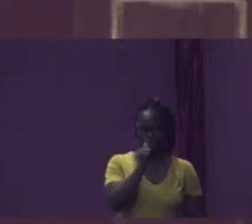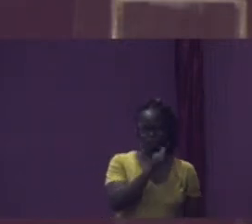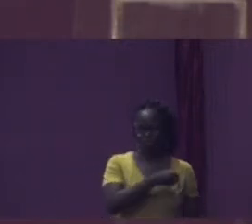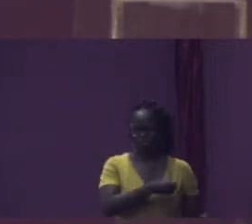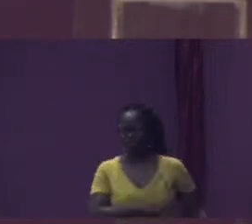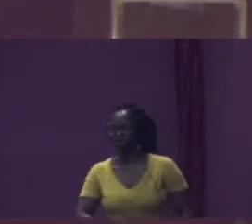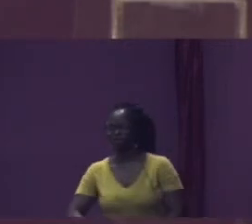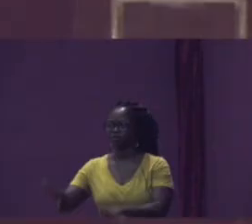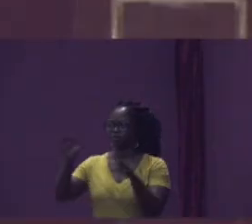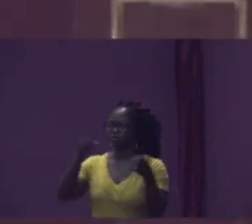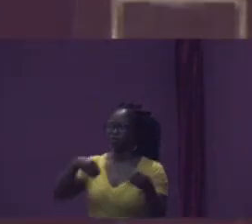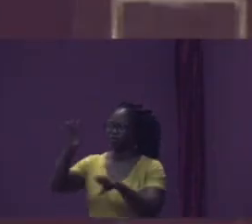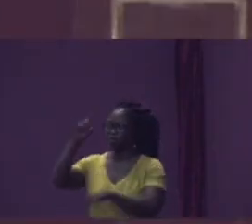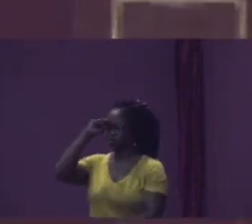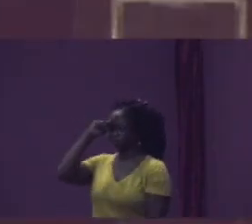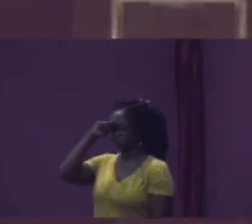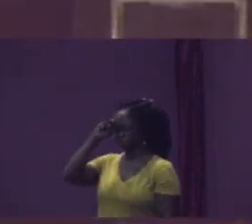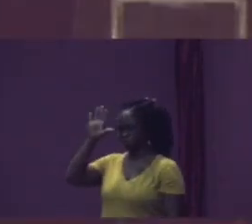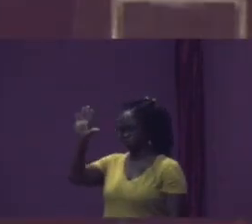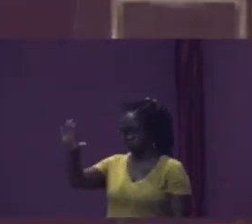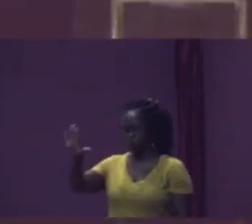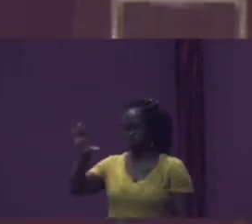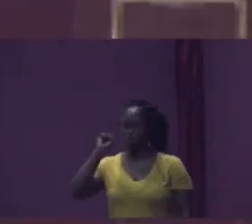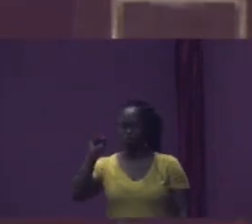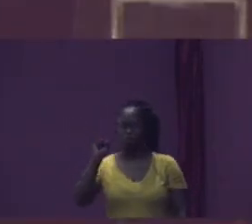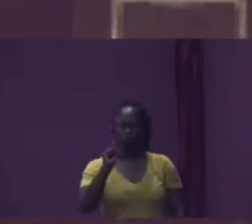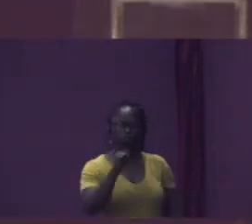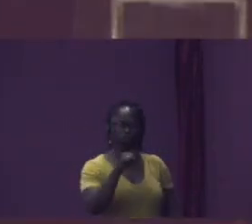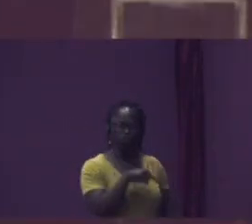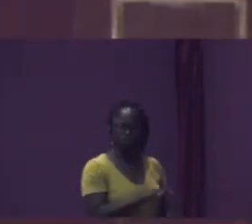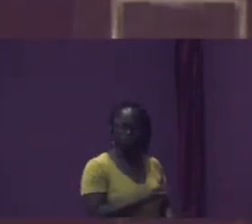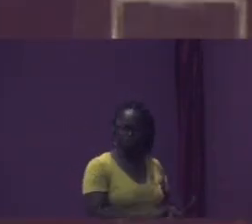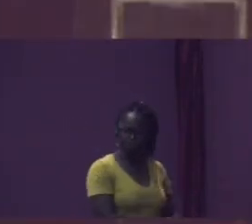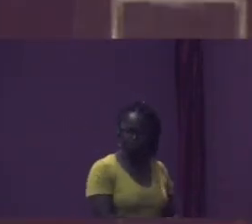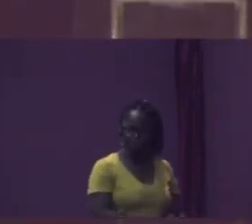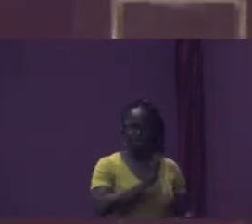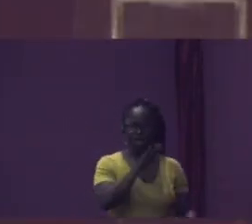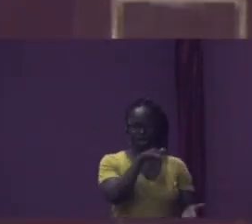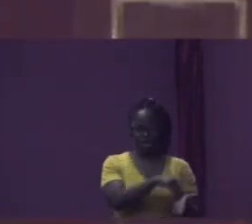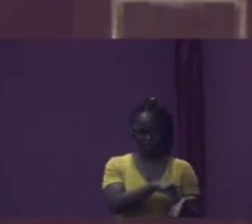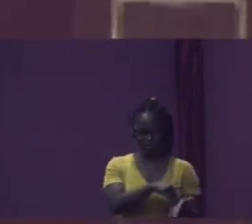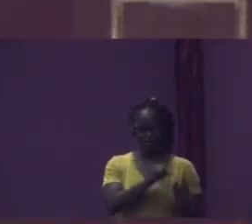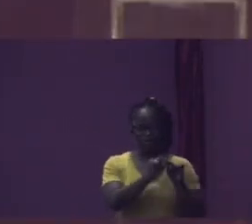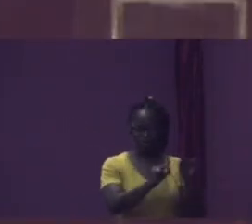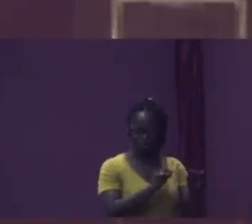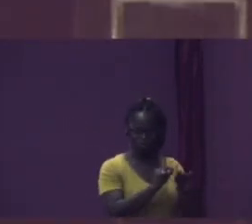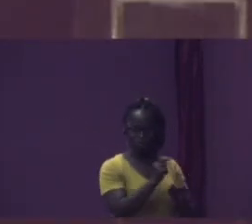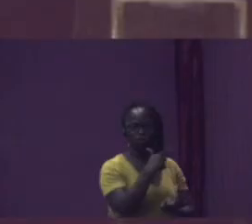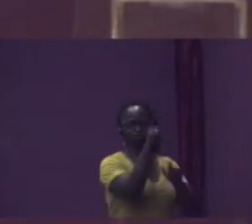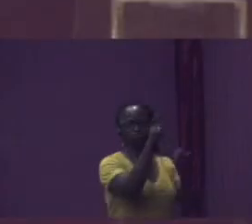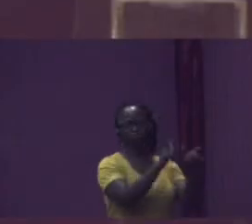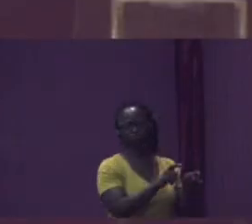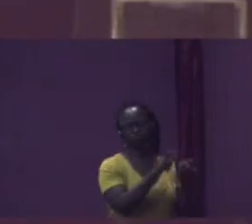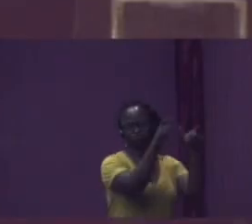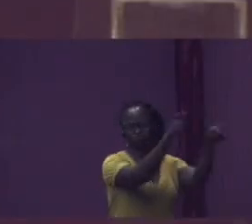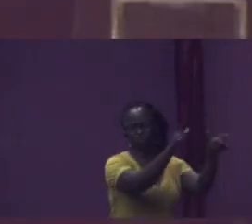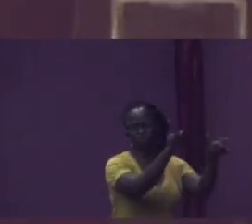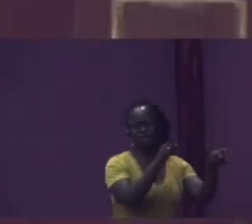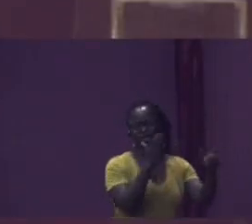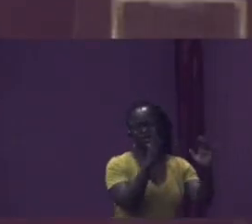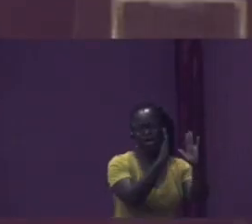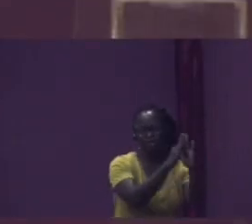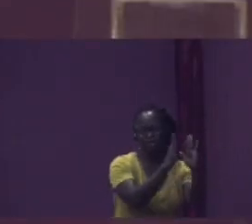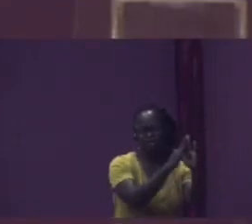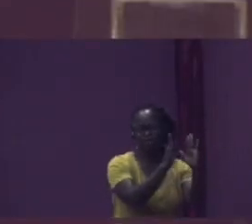she can go and she can stay and await labor. And so they build these antenatal waiting homes, a bit